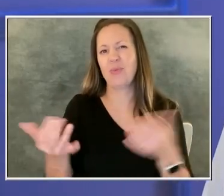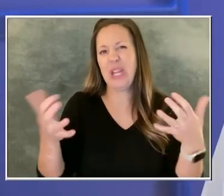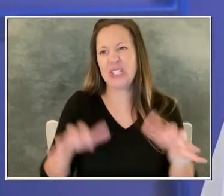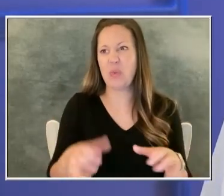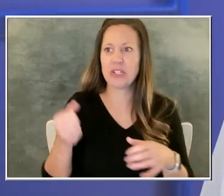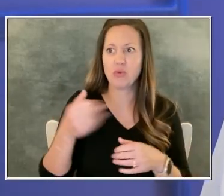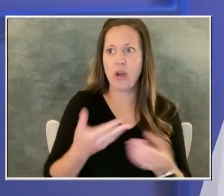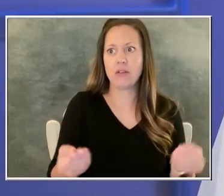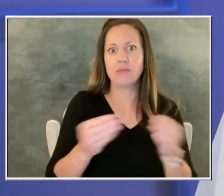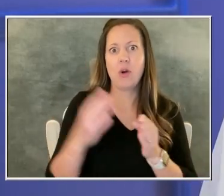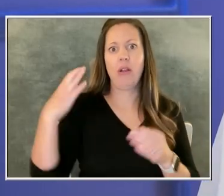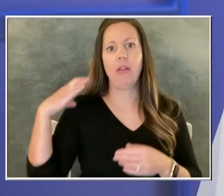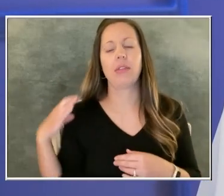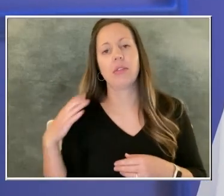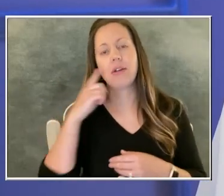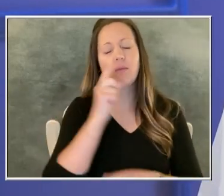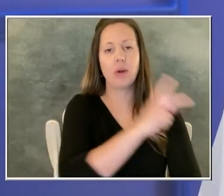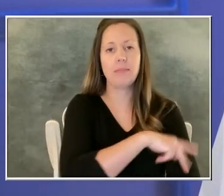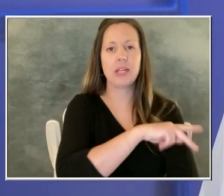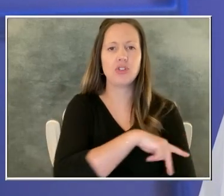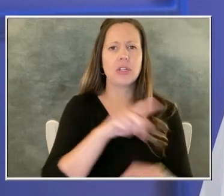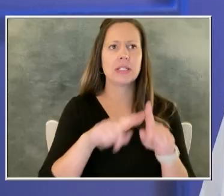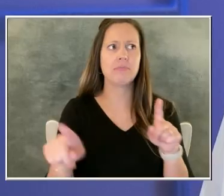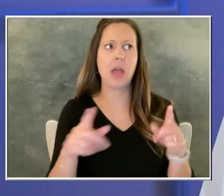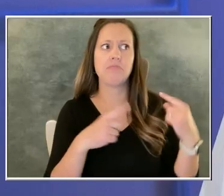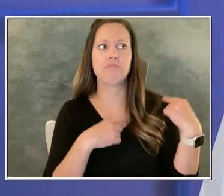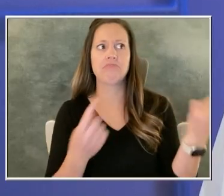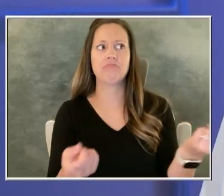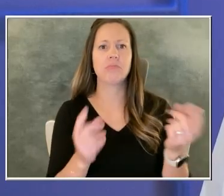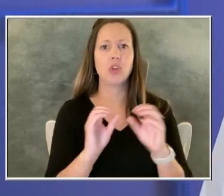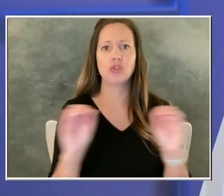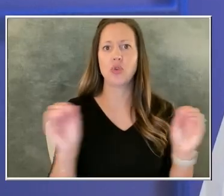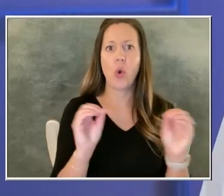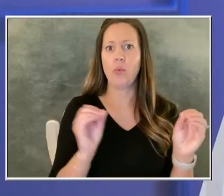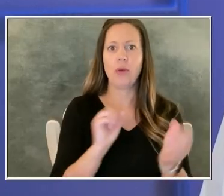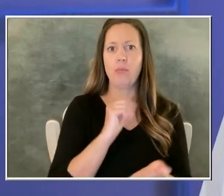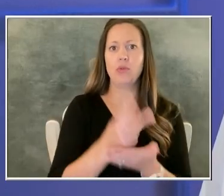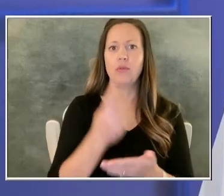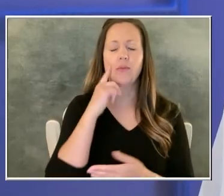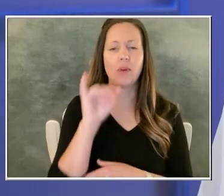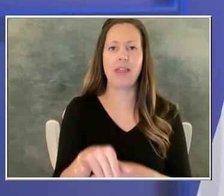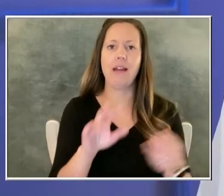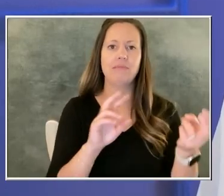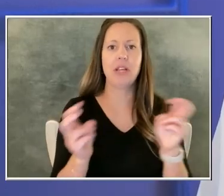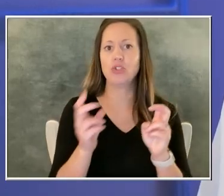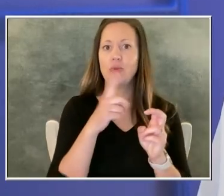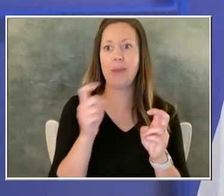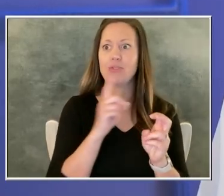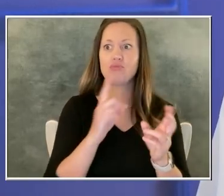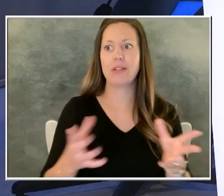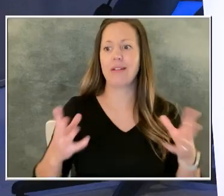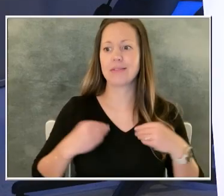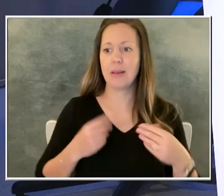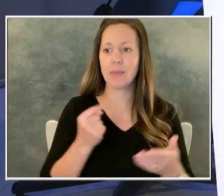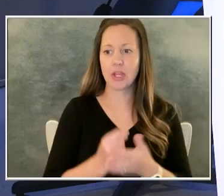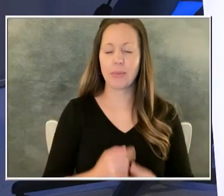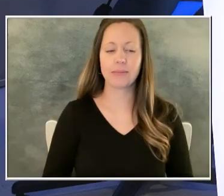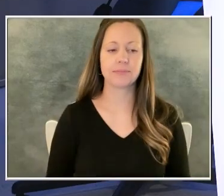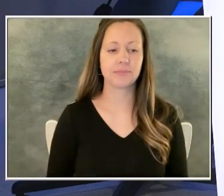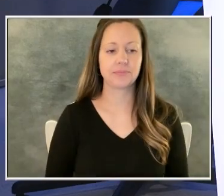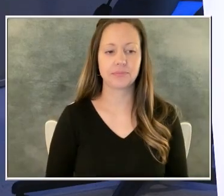patients. But generally, I haven't really had too much of an issue of getting approval for this because I think it's just such a accepted therapy. Lynn asks, are there